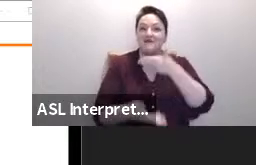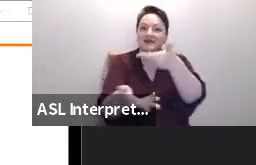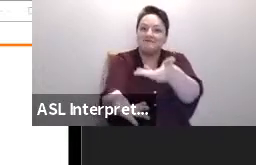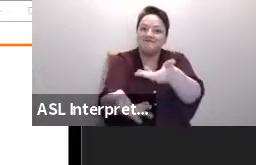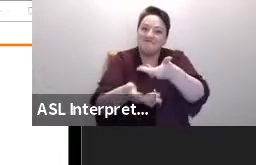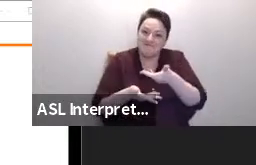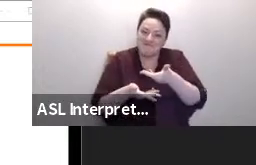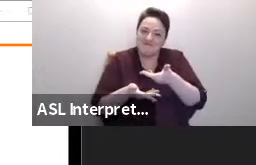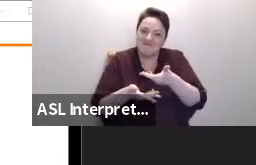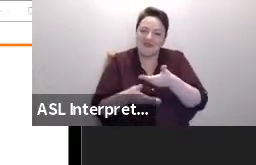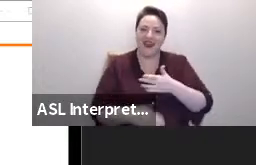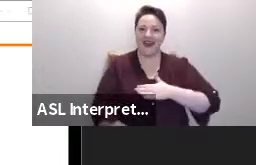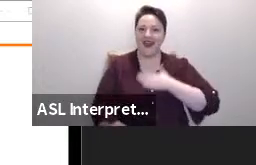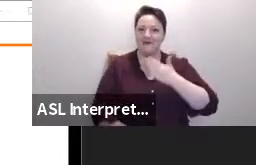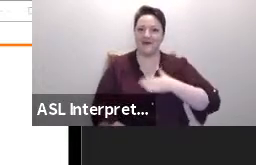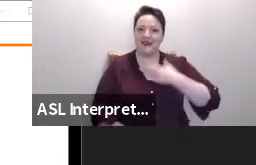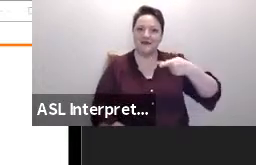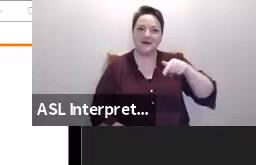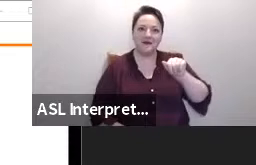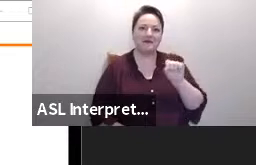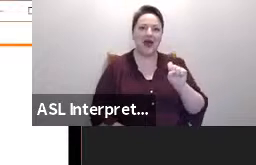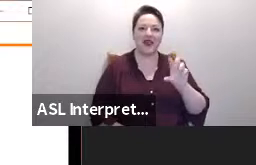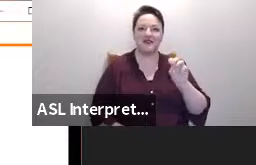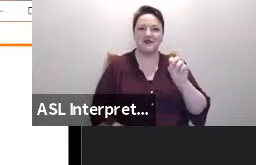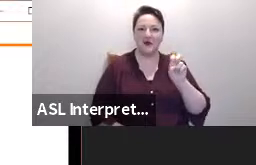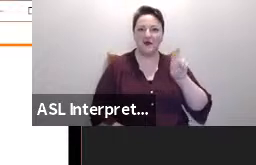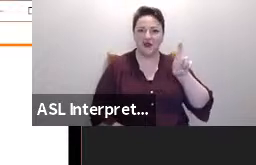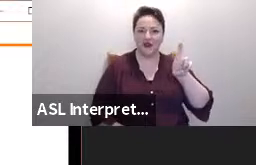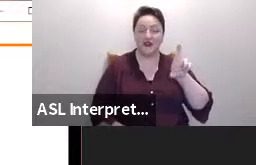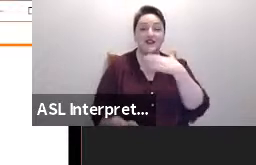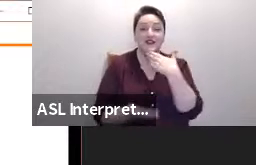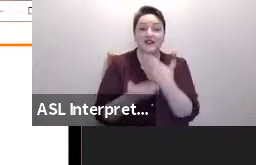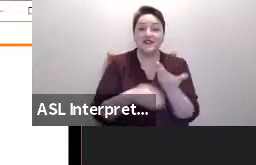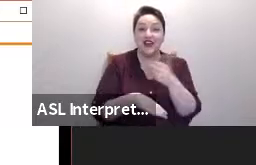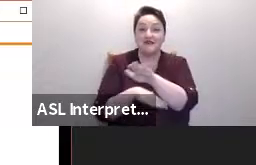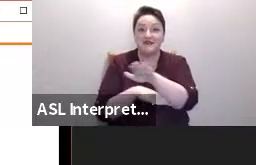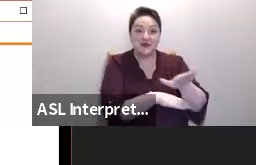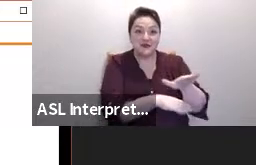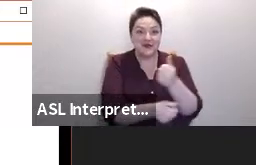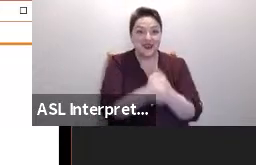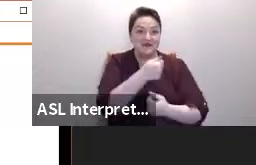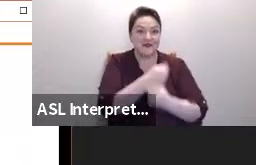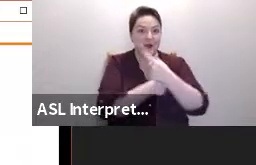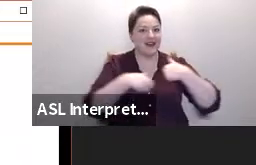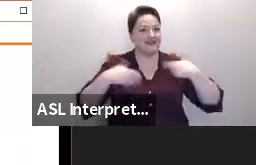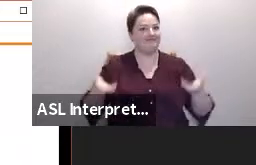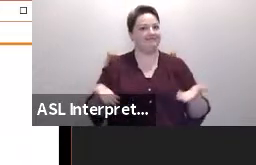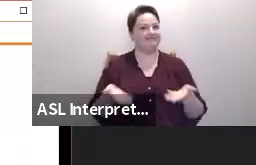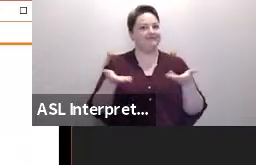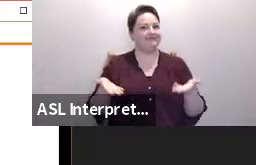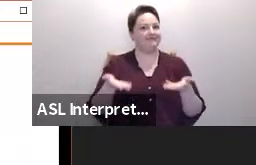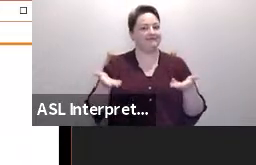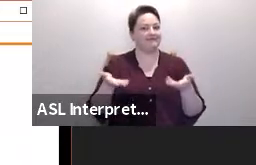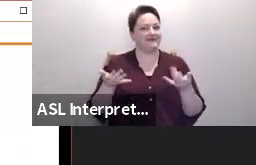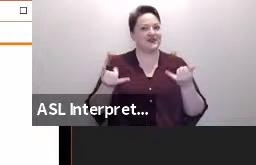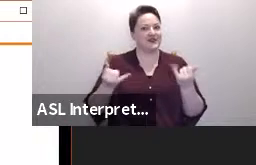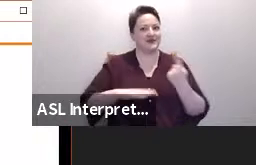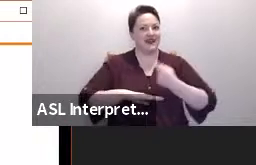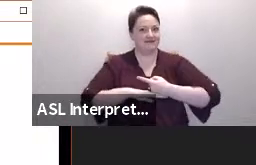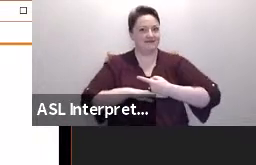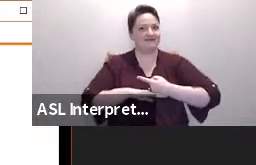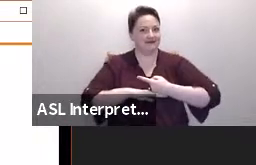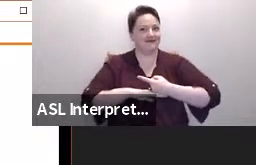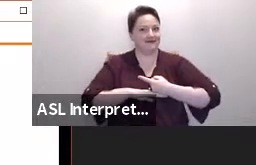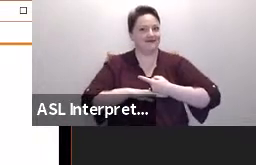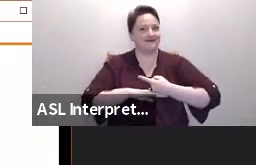Samaya. Good afternoon, everyone. We are here to have